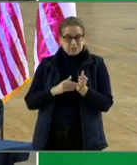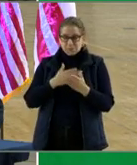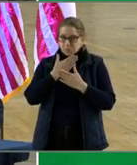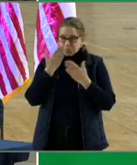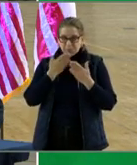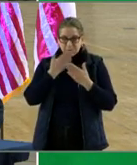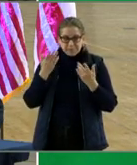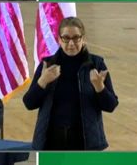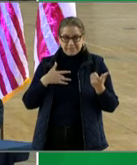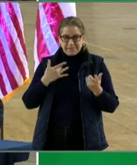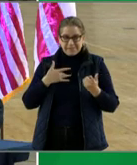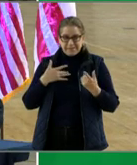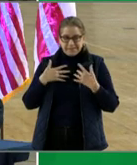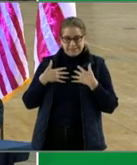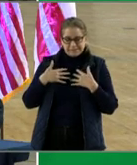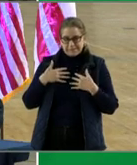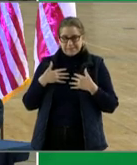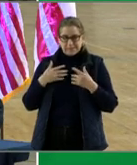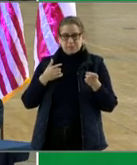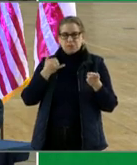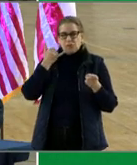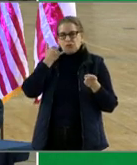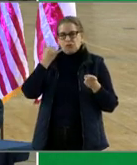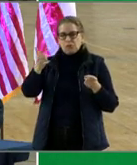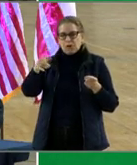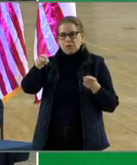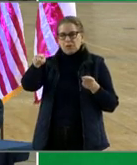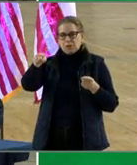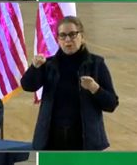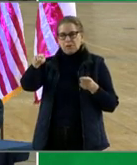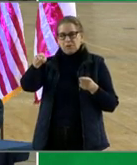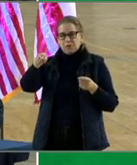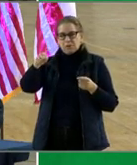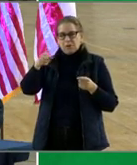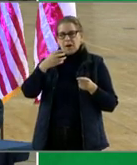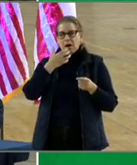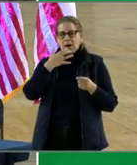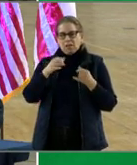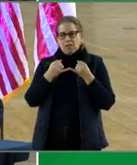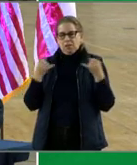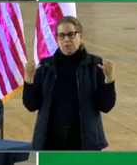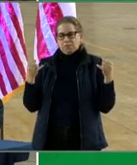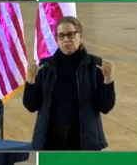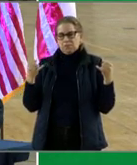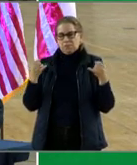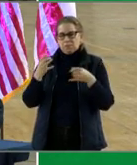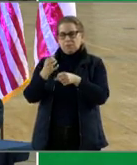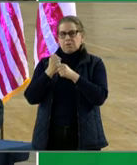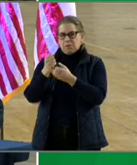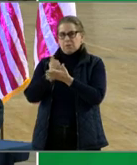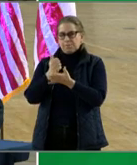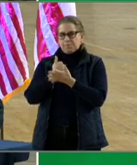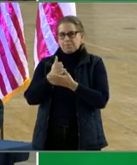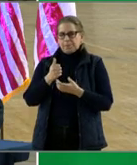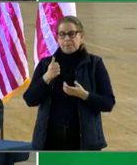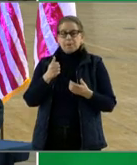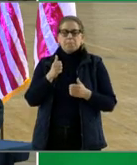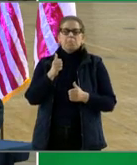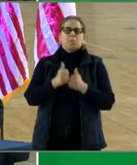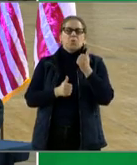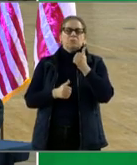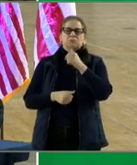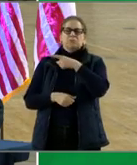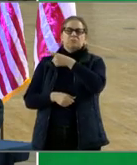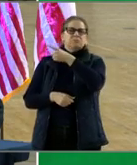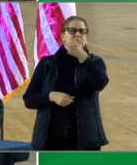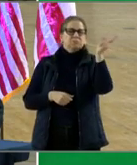call line, our hotline. But we know that the majority of people in the district have a healthcare provider. Whether that healthcare provider is actually